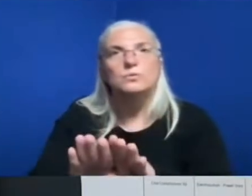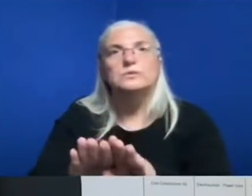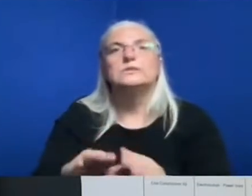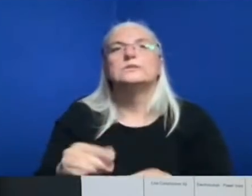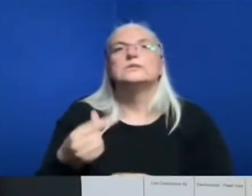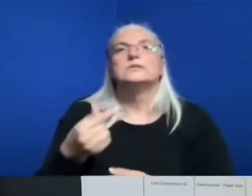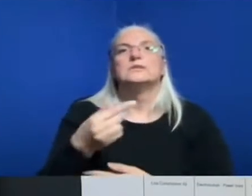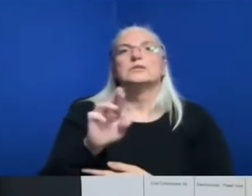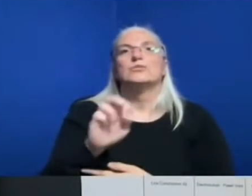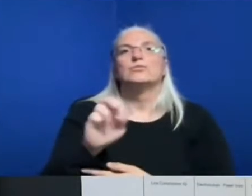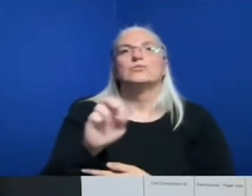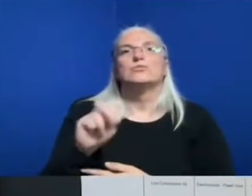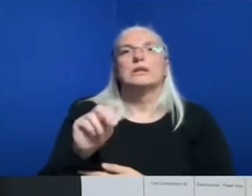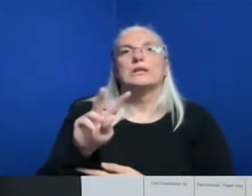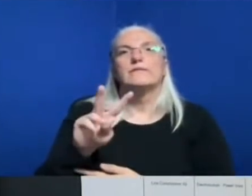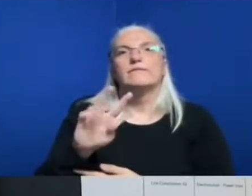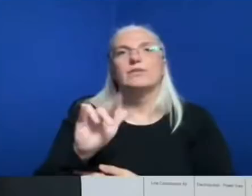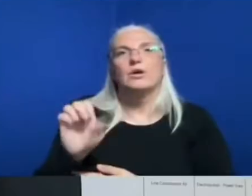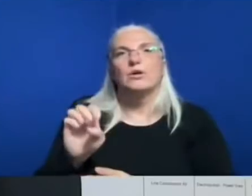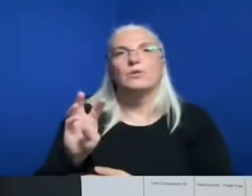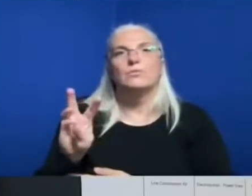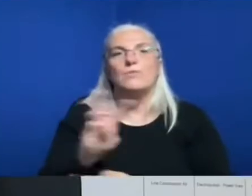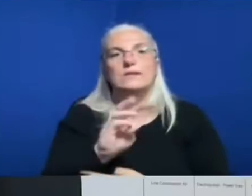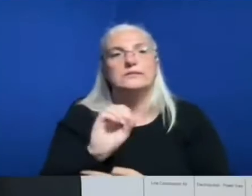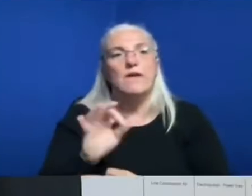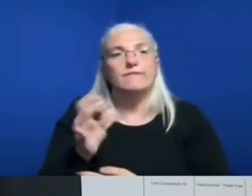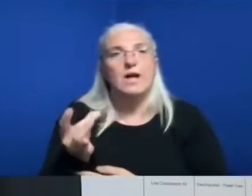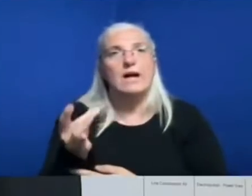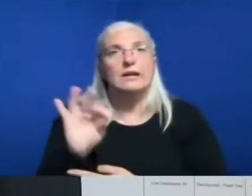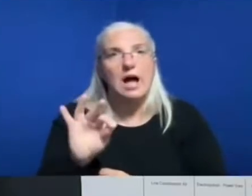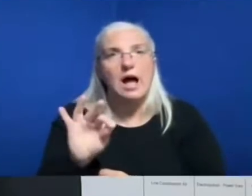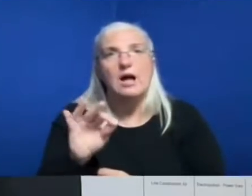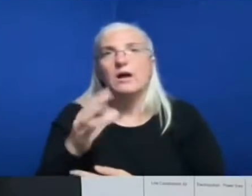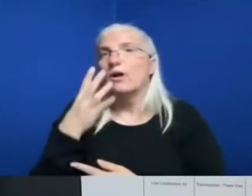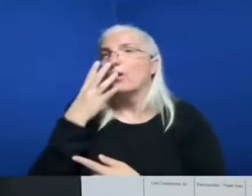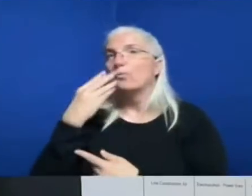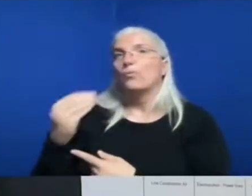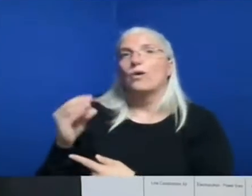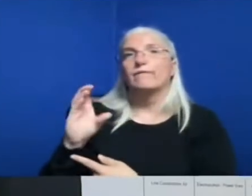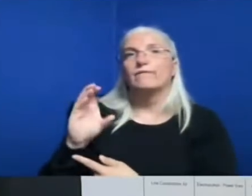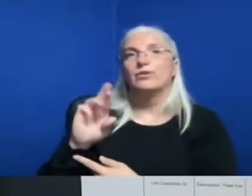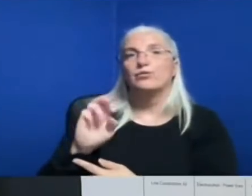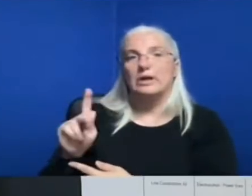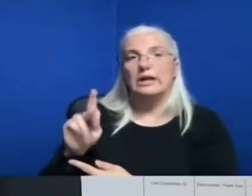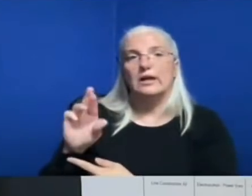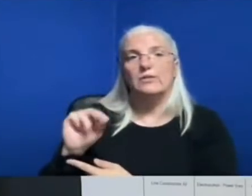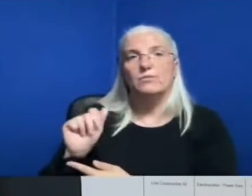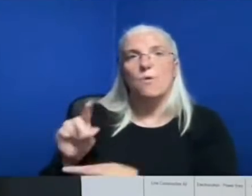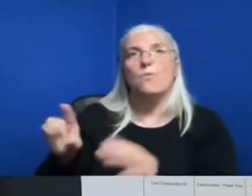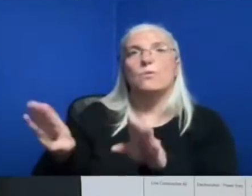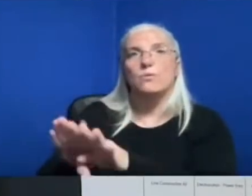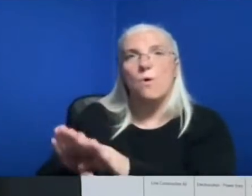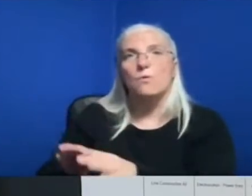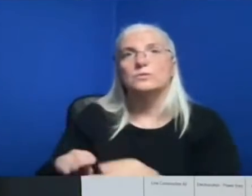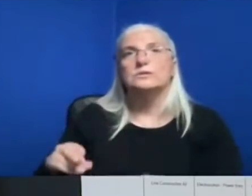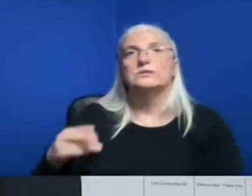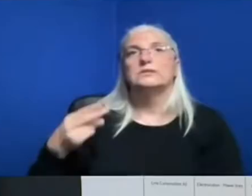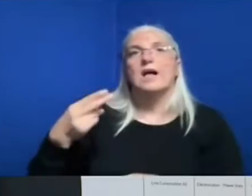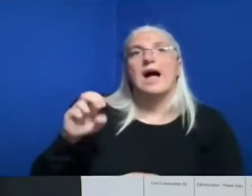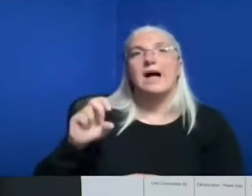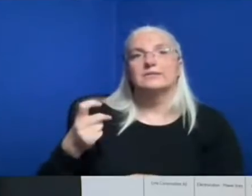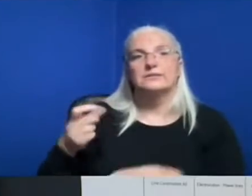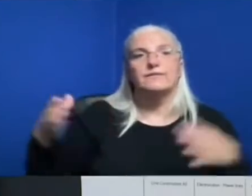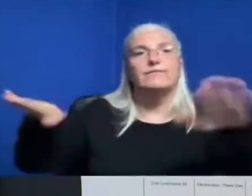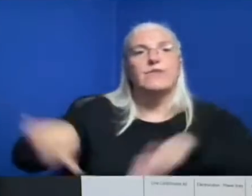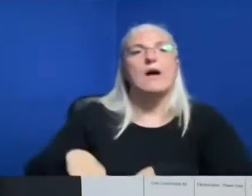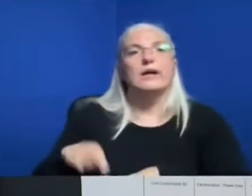no westbound Greenville Wolf Creek Road traffic. Pex Valley Road northbound and North Valley Road eastbound.